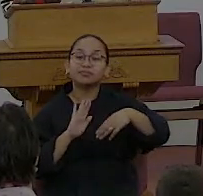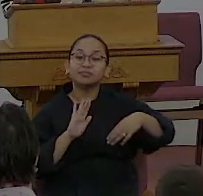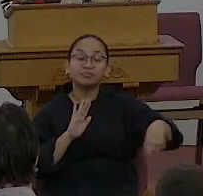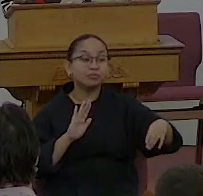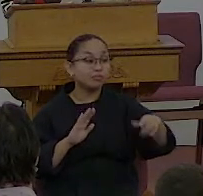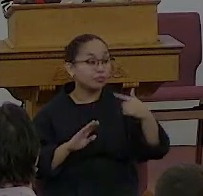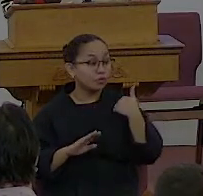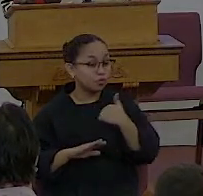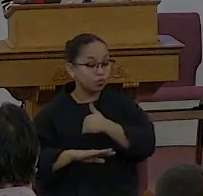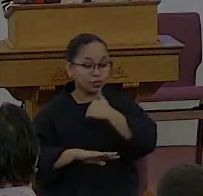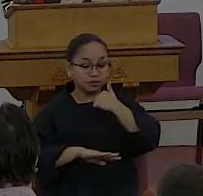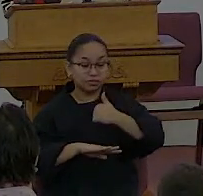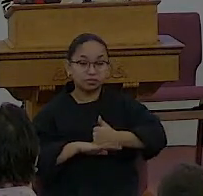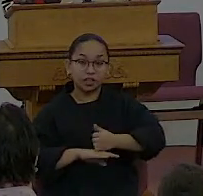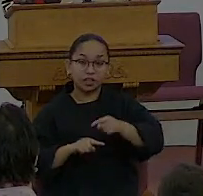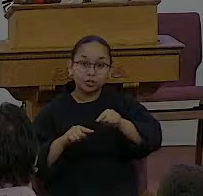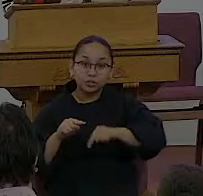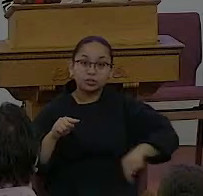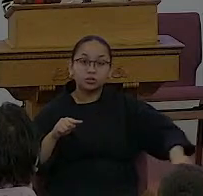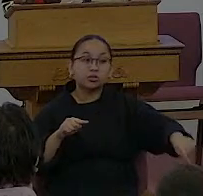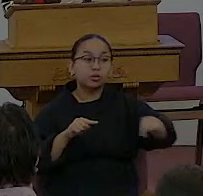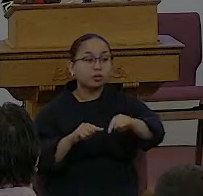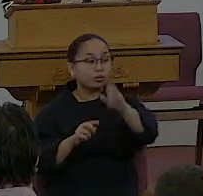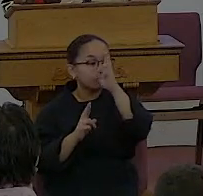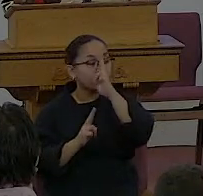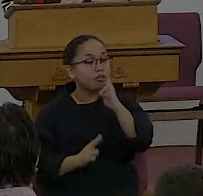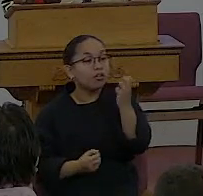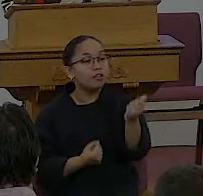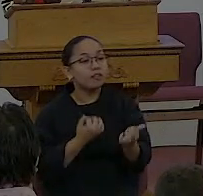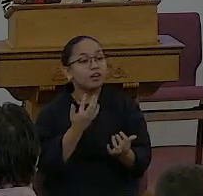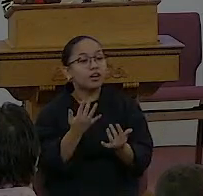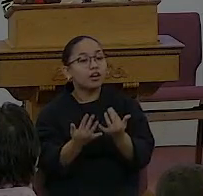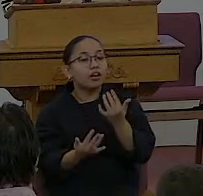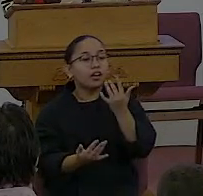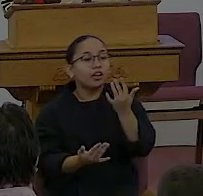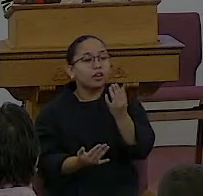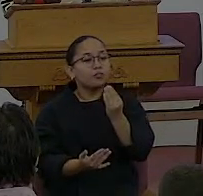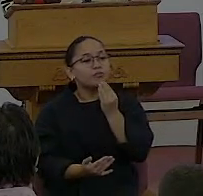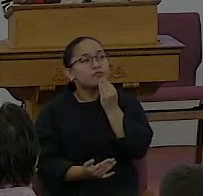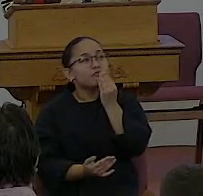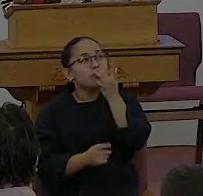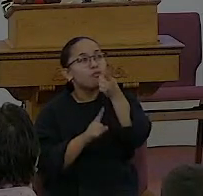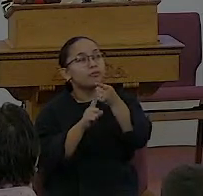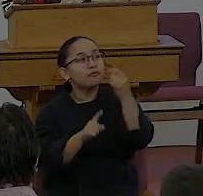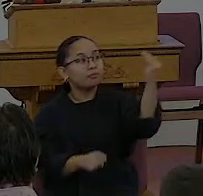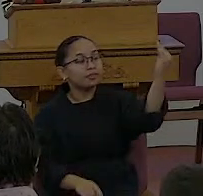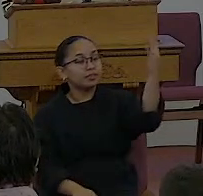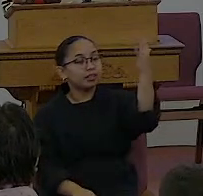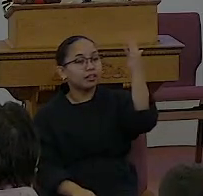We cast this circle in honor of fire. Bring warmth from the sun.